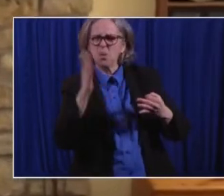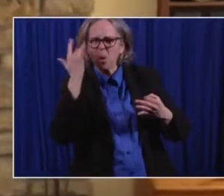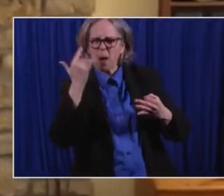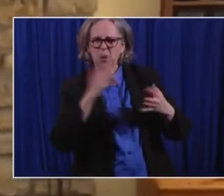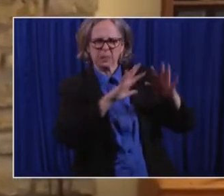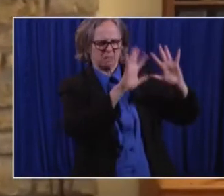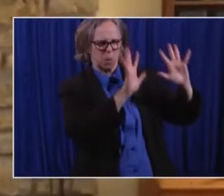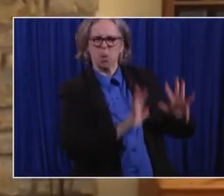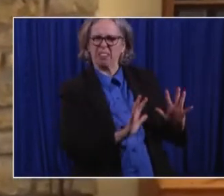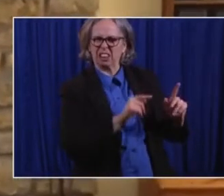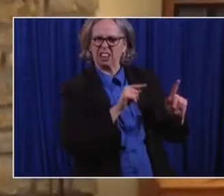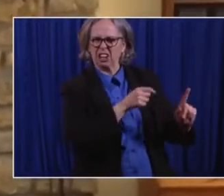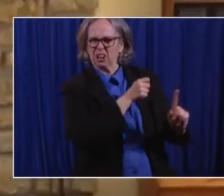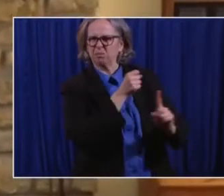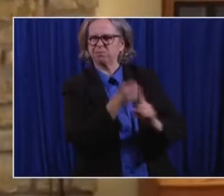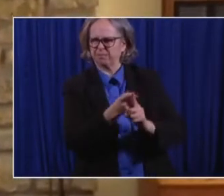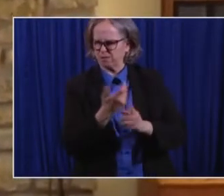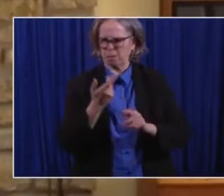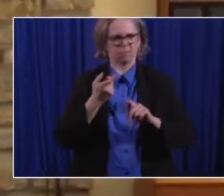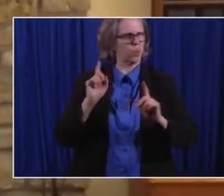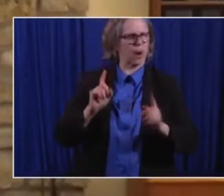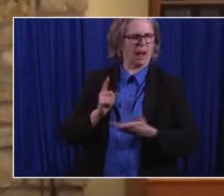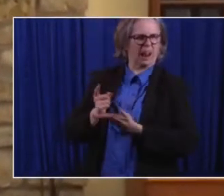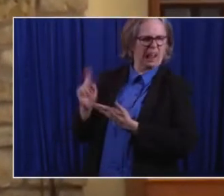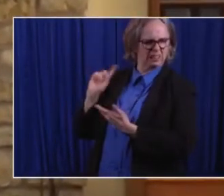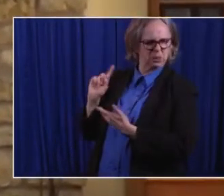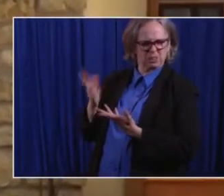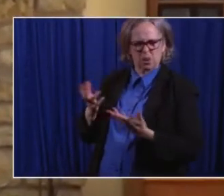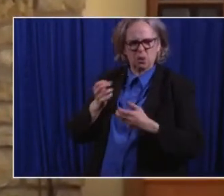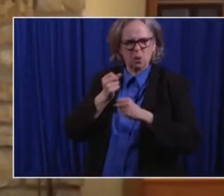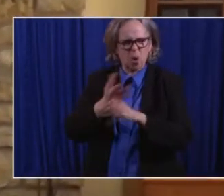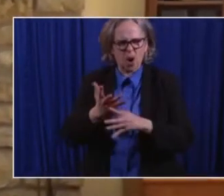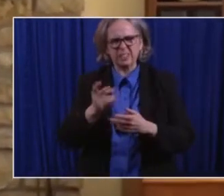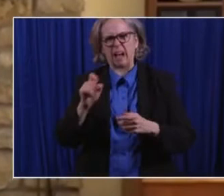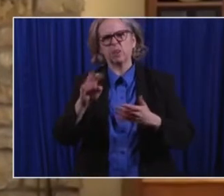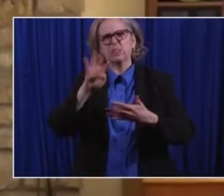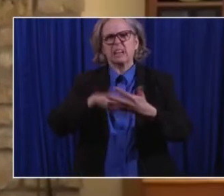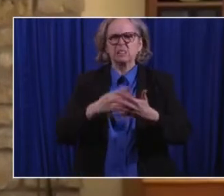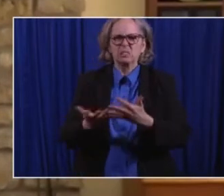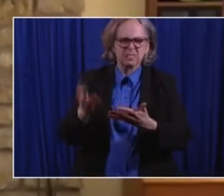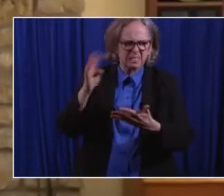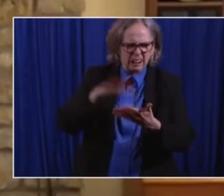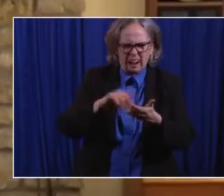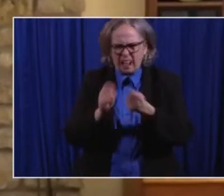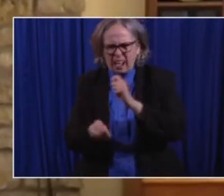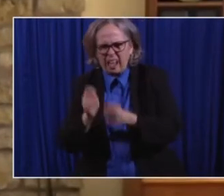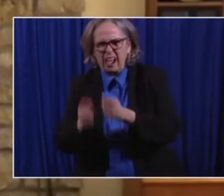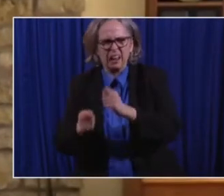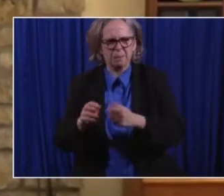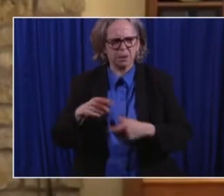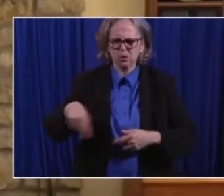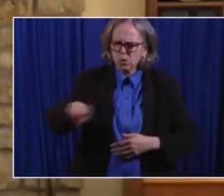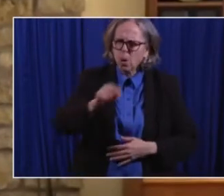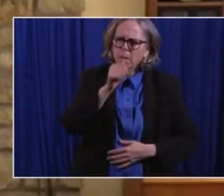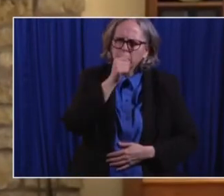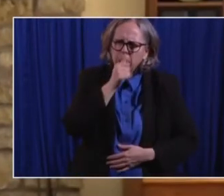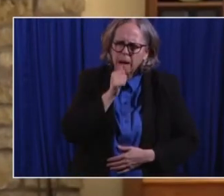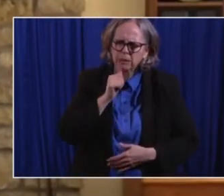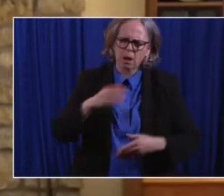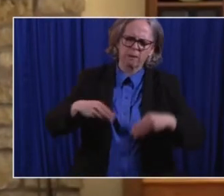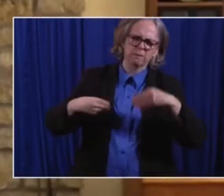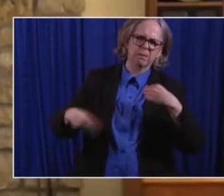had to be rescheduled, and everyone was very, very flexible and got the job done. So by Sunday